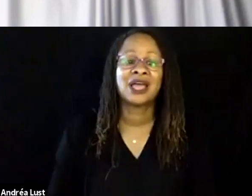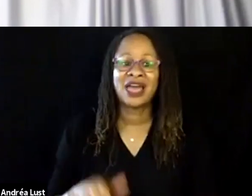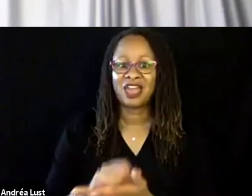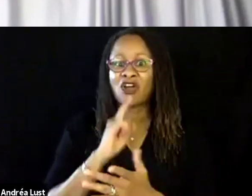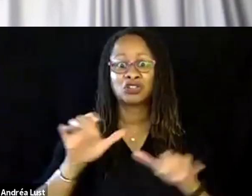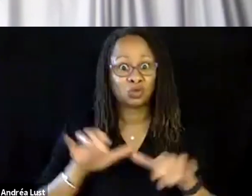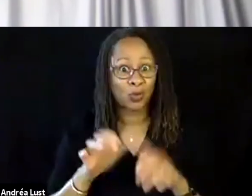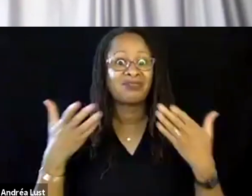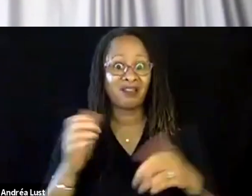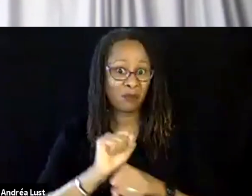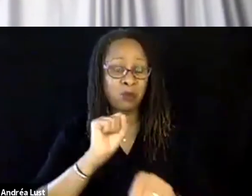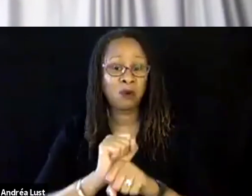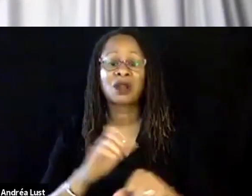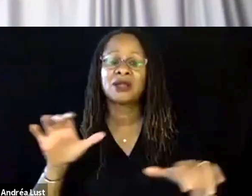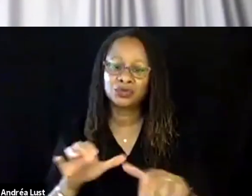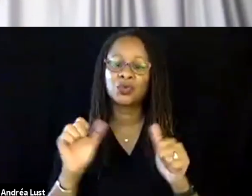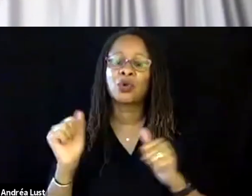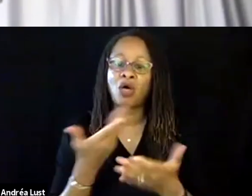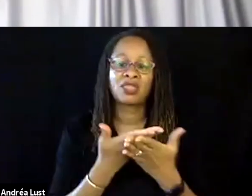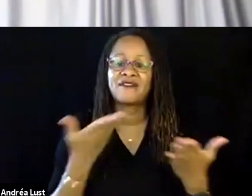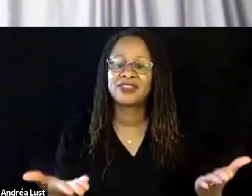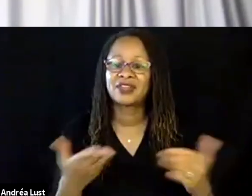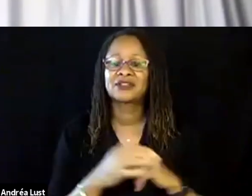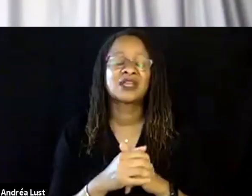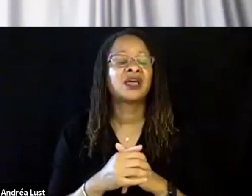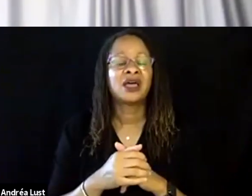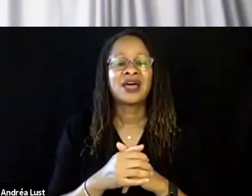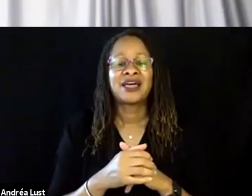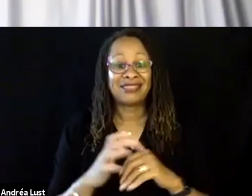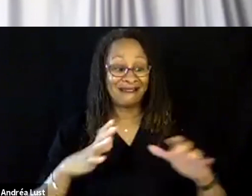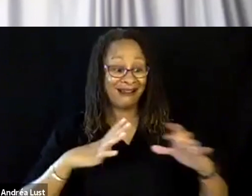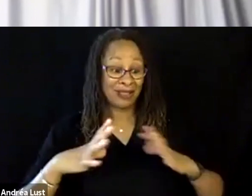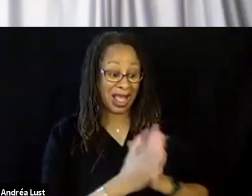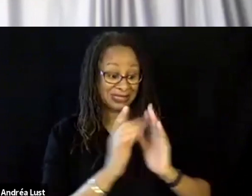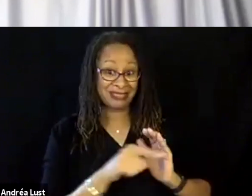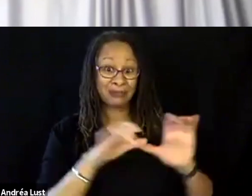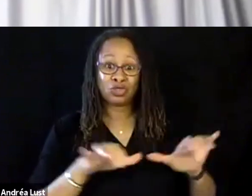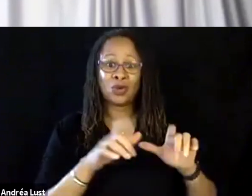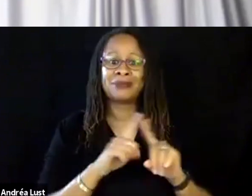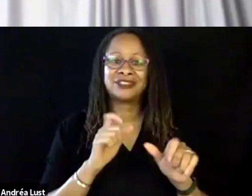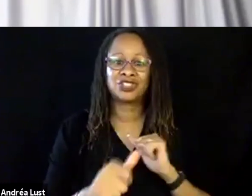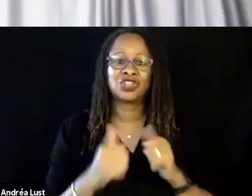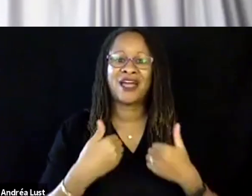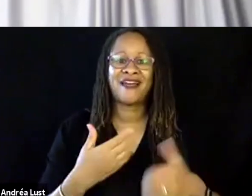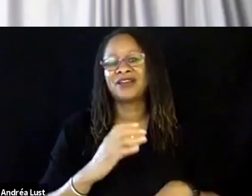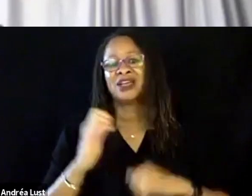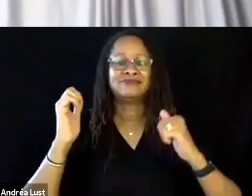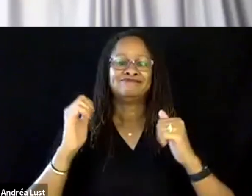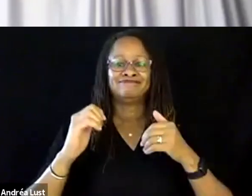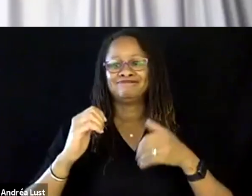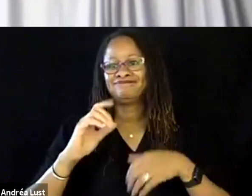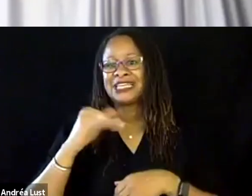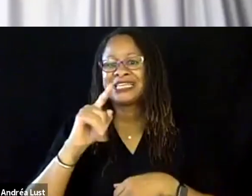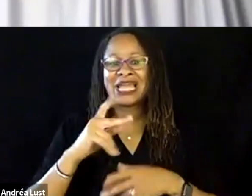doing a lot of this work and doing all of the things that Hollywood asked them to do. But then you still have these gatekeepers of believing, well,